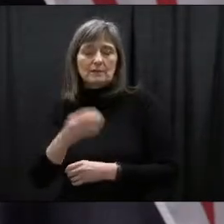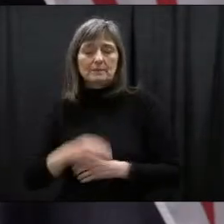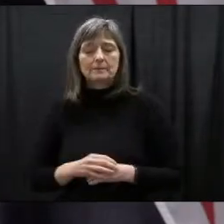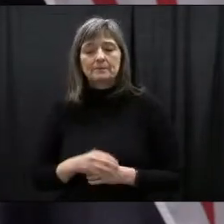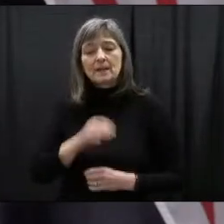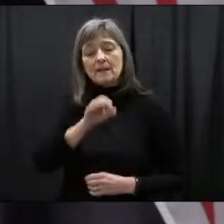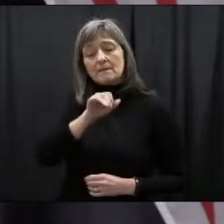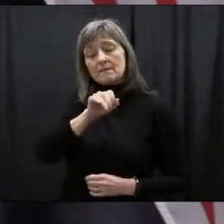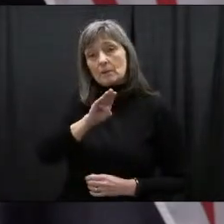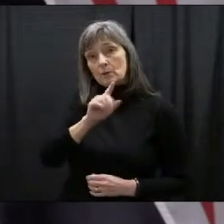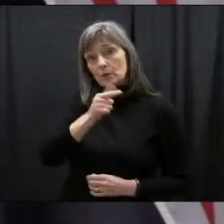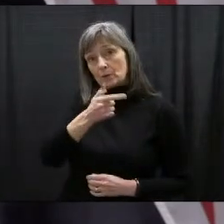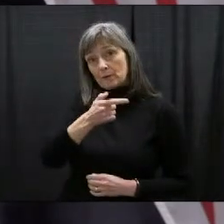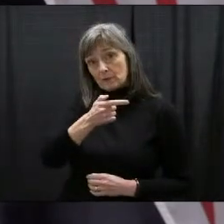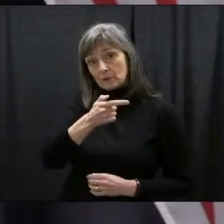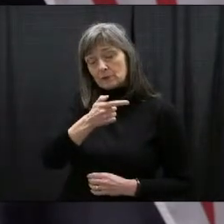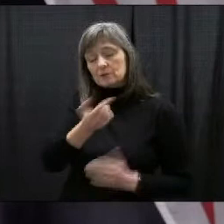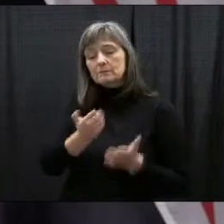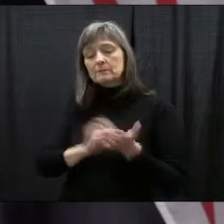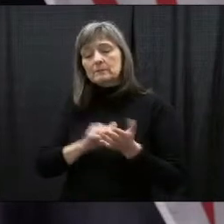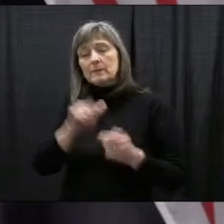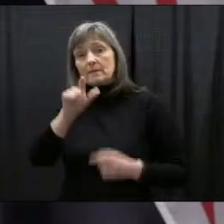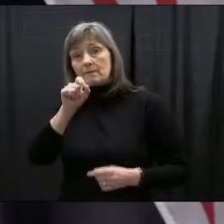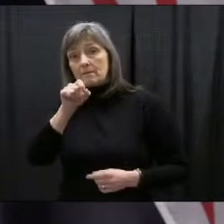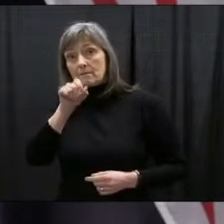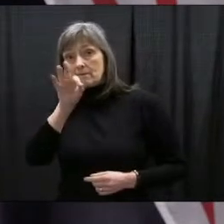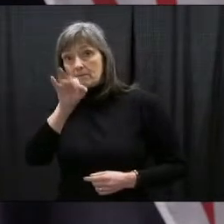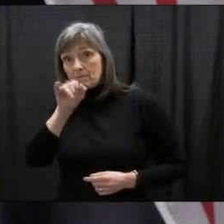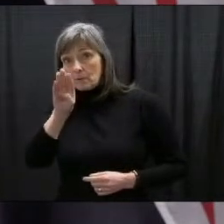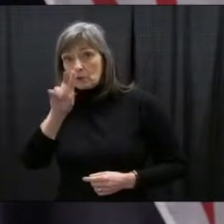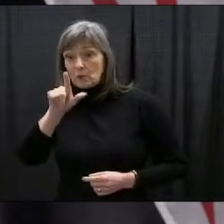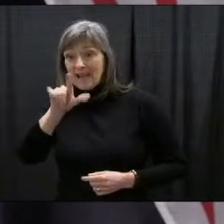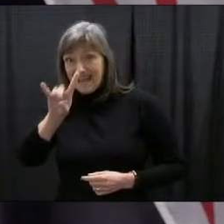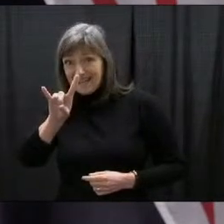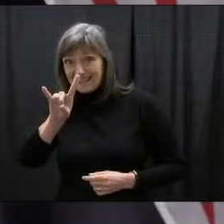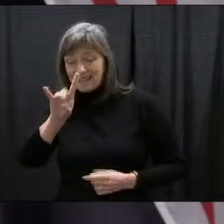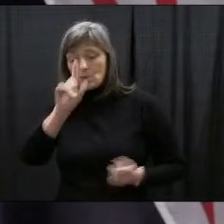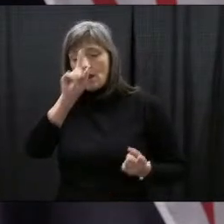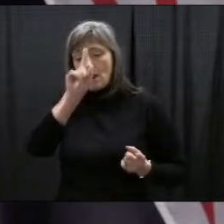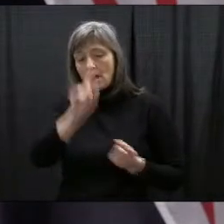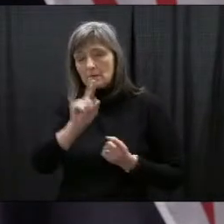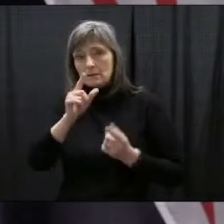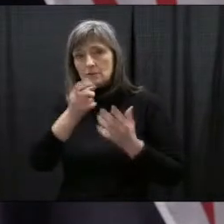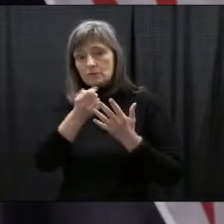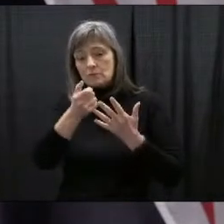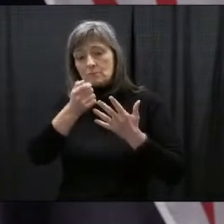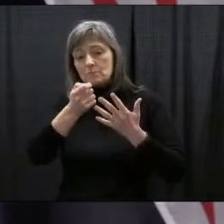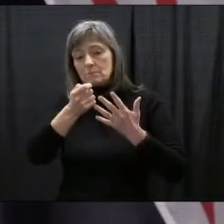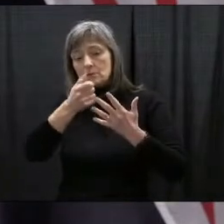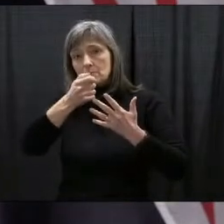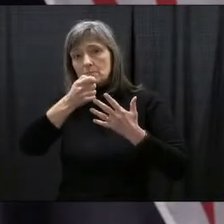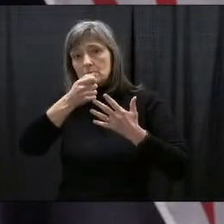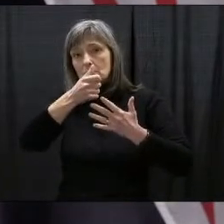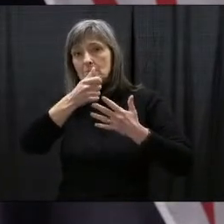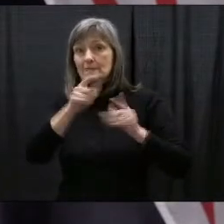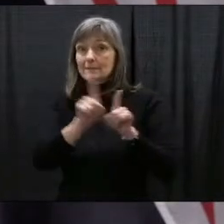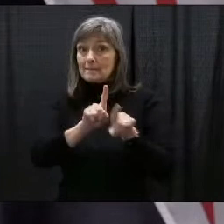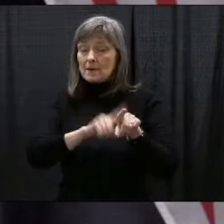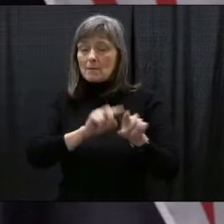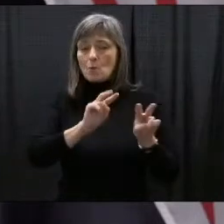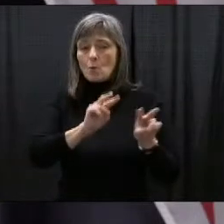on February 21st and again on February 28th while monitoring our epidemiology and